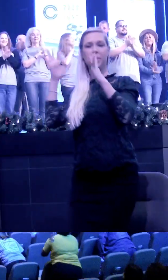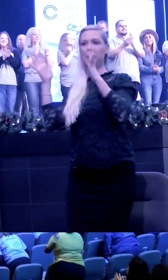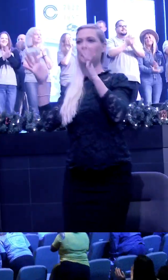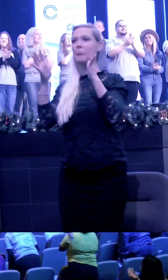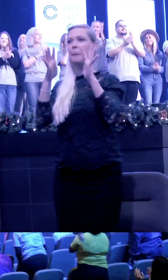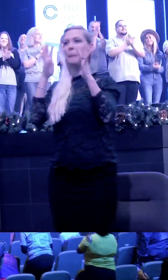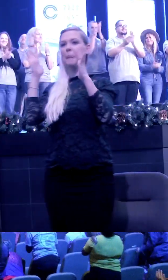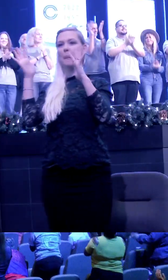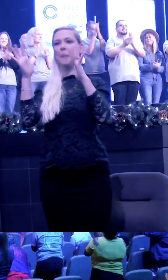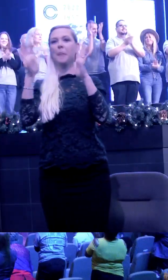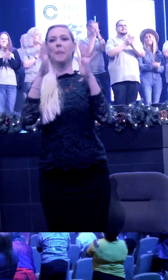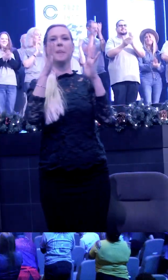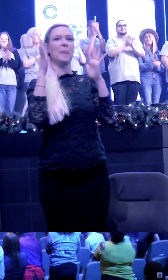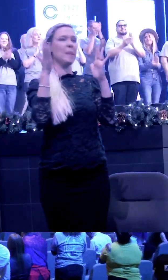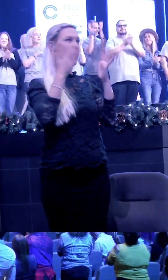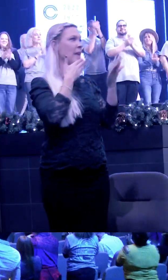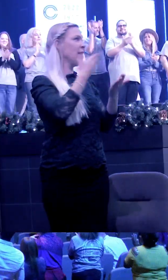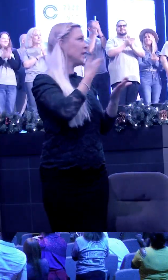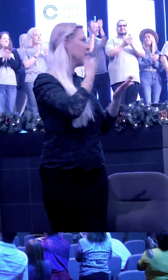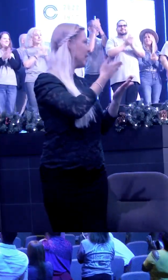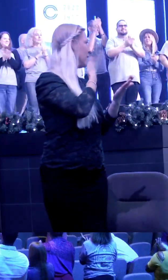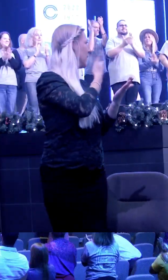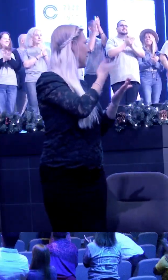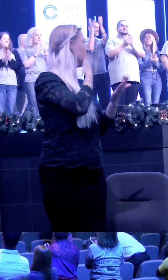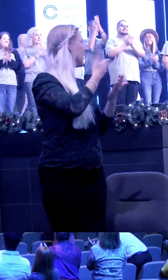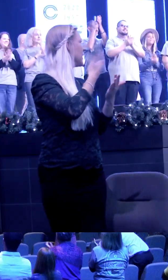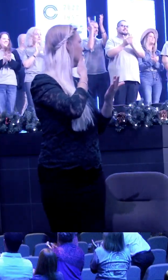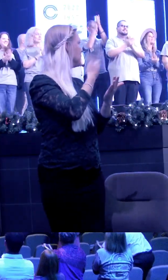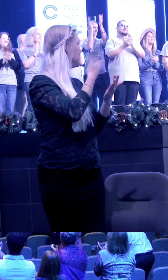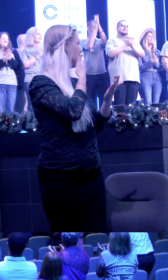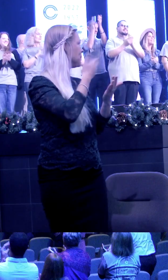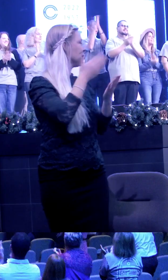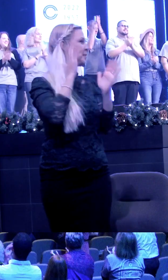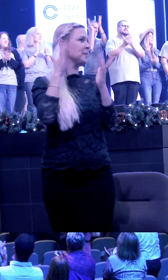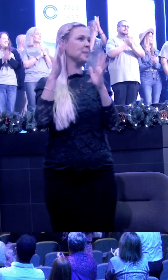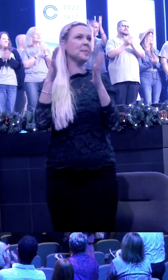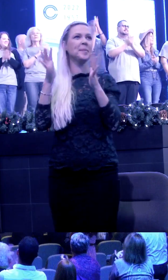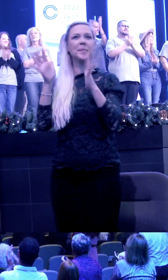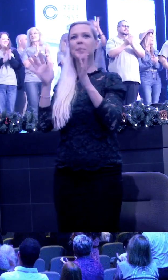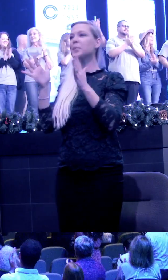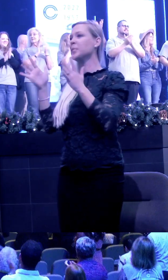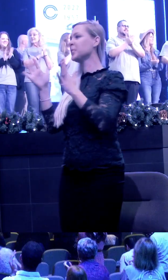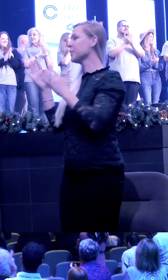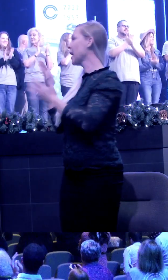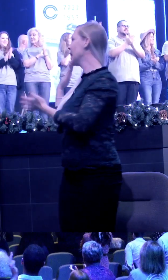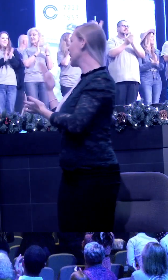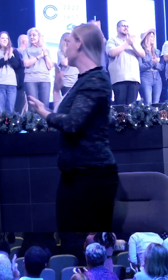Thank you, guys. Thank you. Thank you, guys.